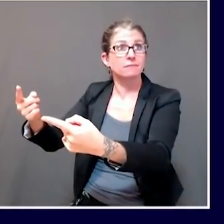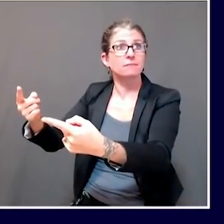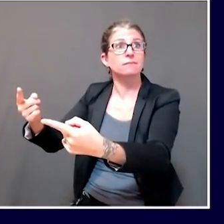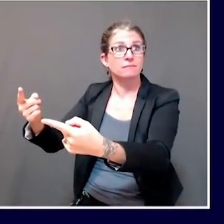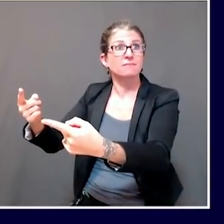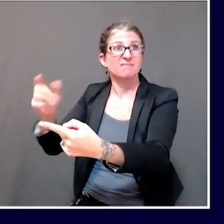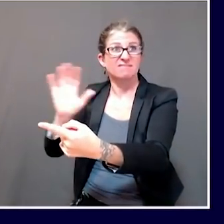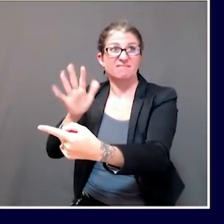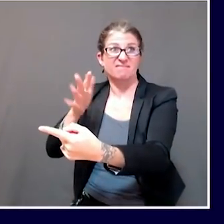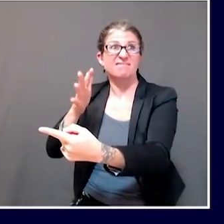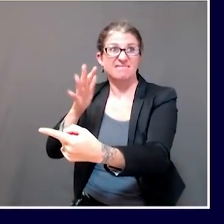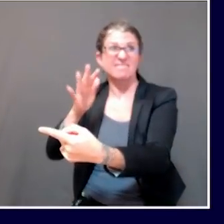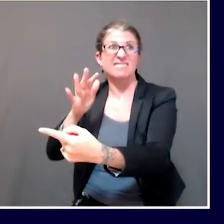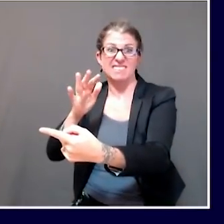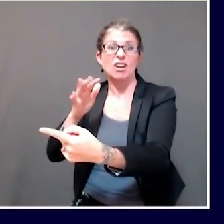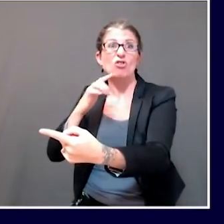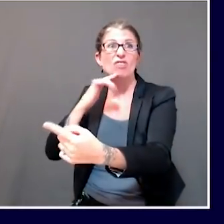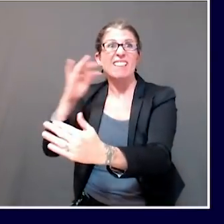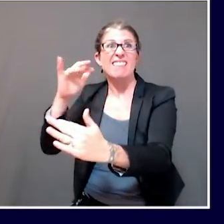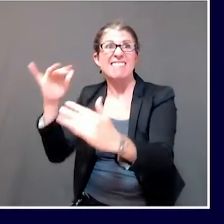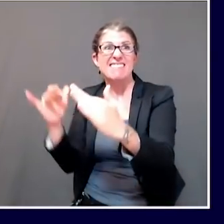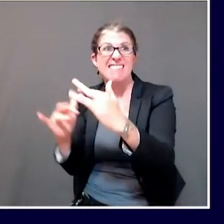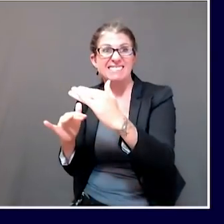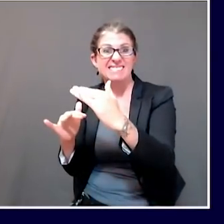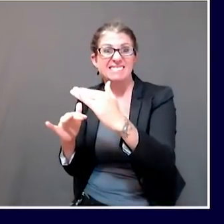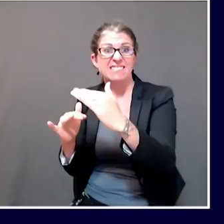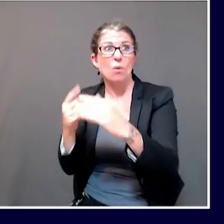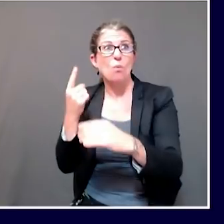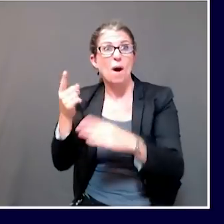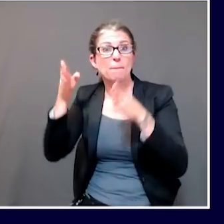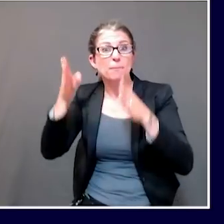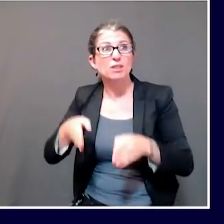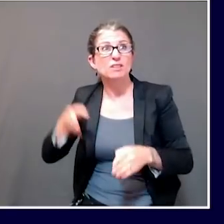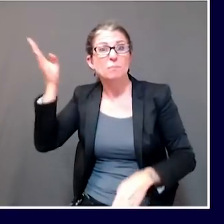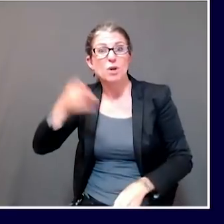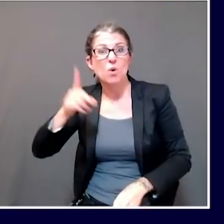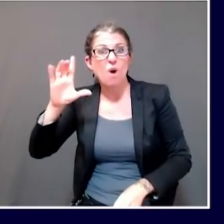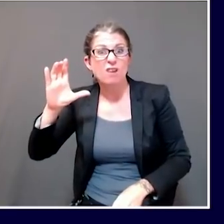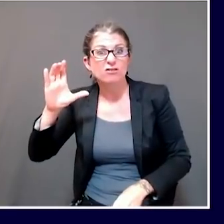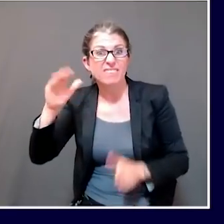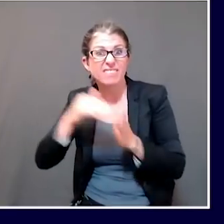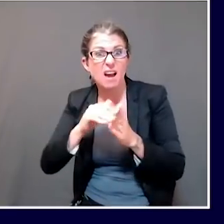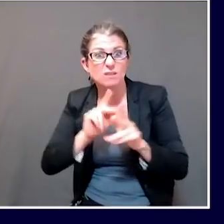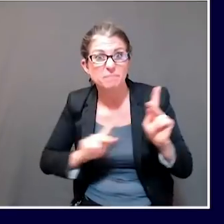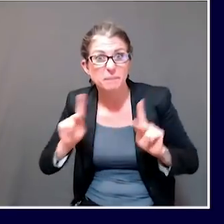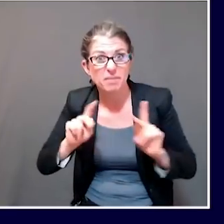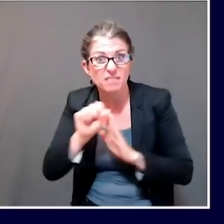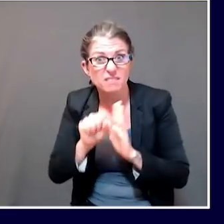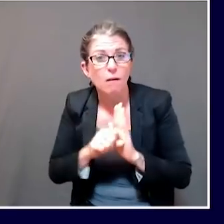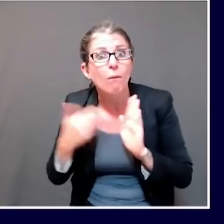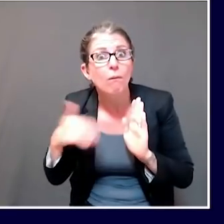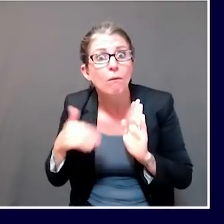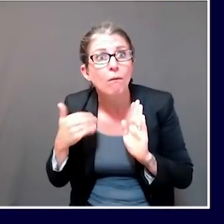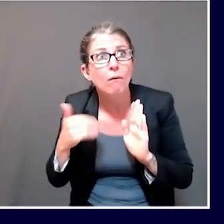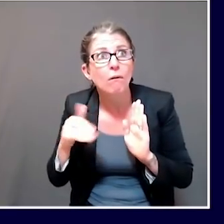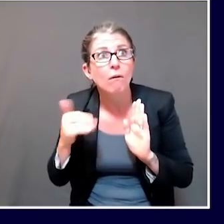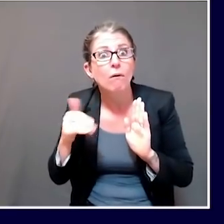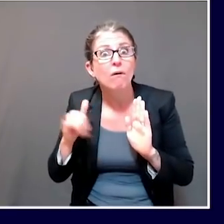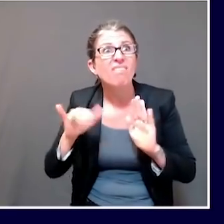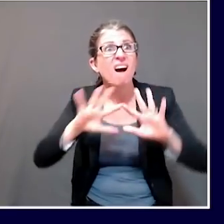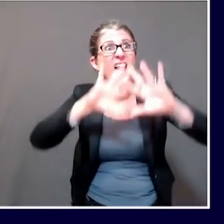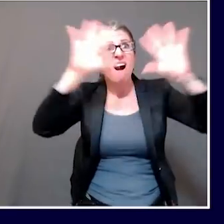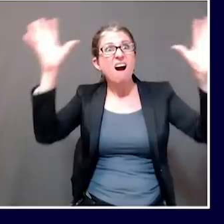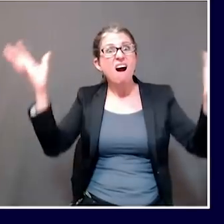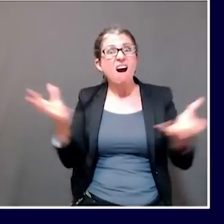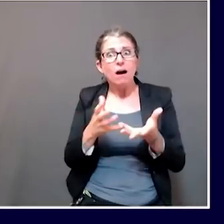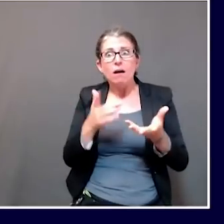person per 100,000 people in the hospital. To put that number in context, the national hospitalization rate